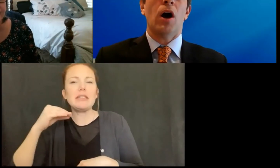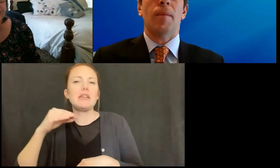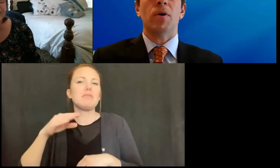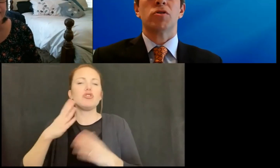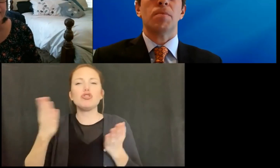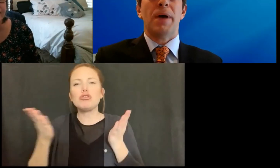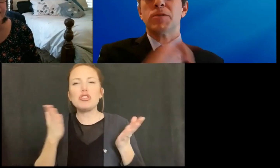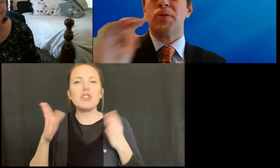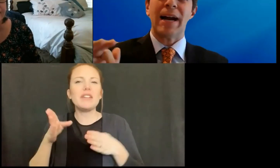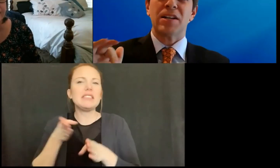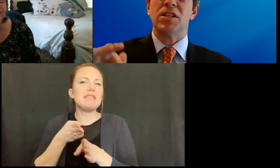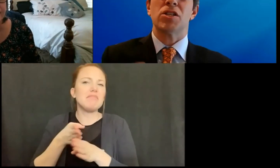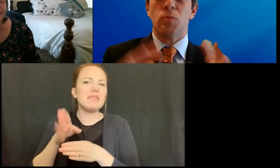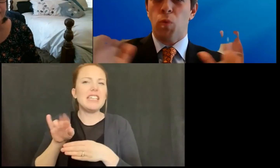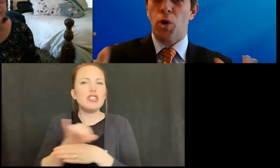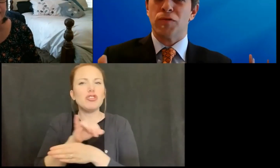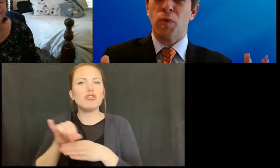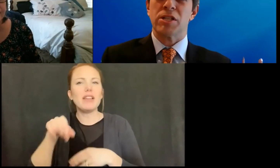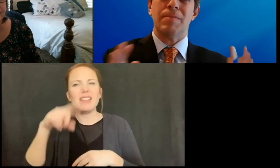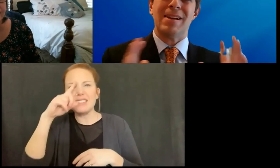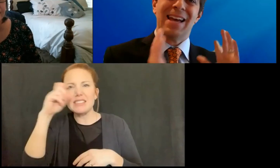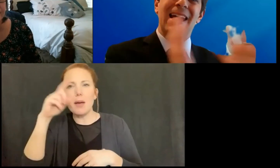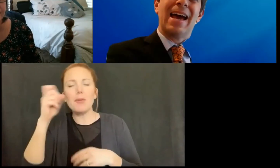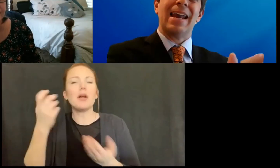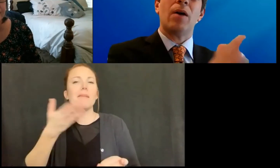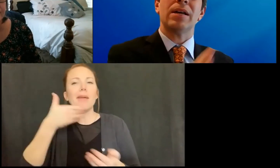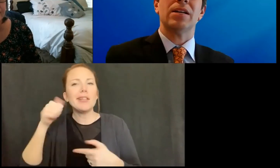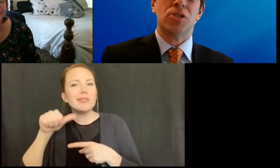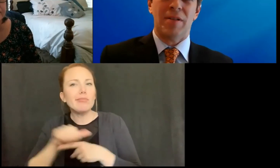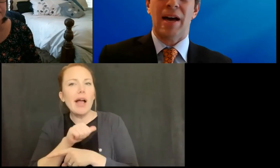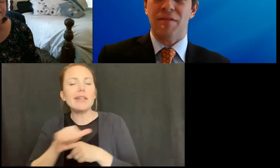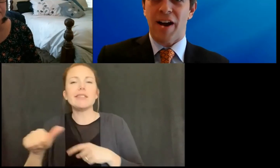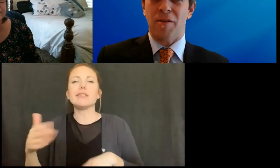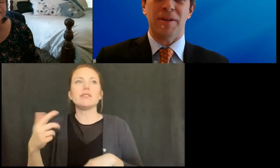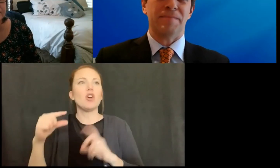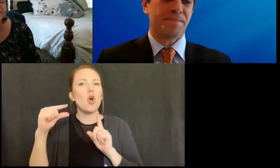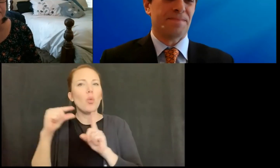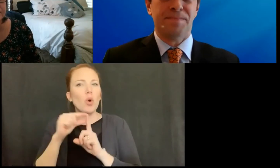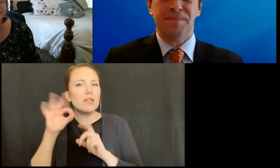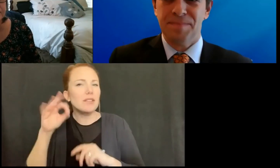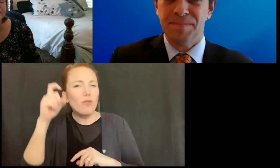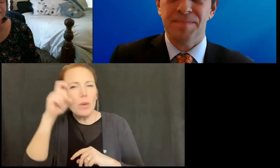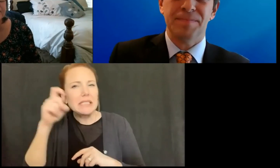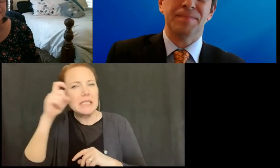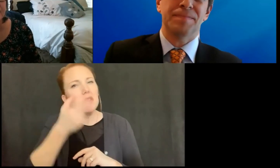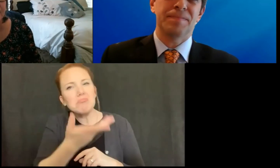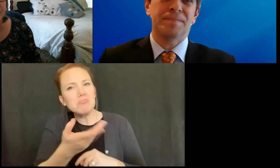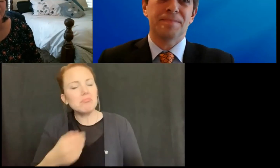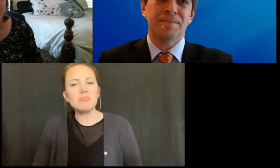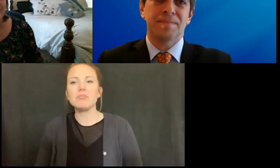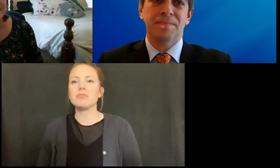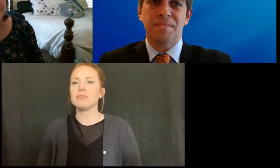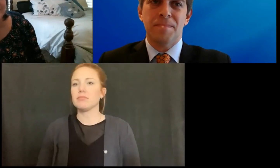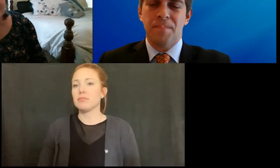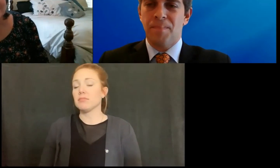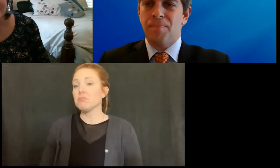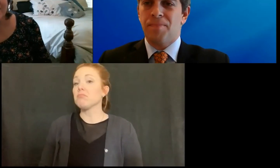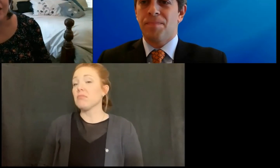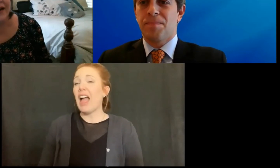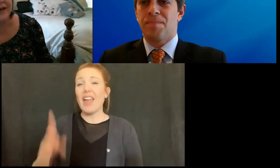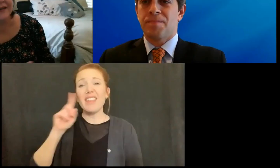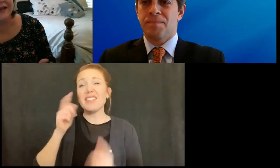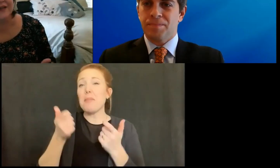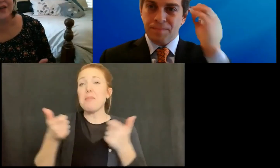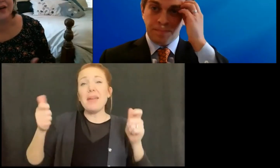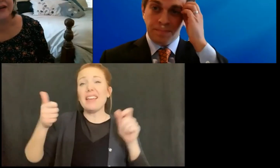example, some best practices, some words of wisdom as they head out into that environment? I think the biggest thing to